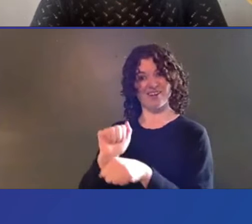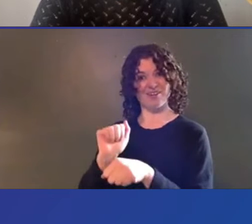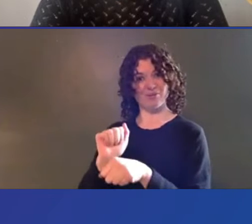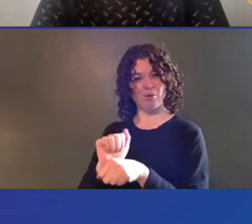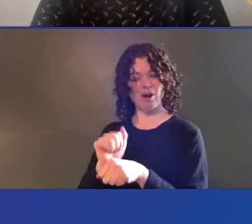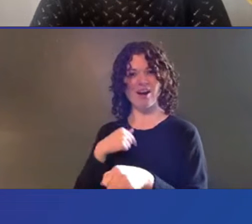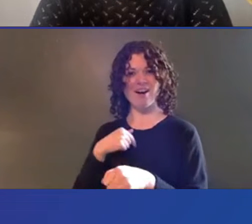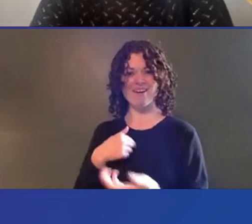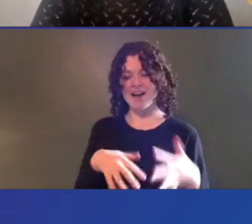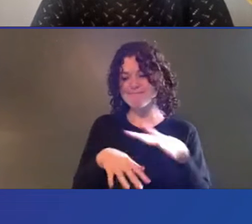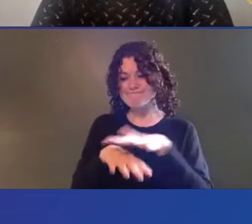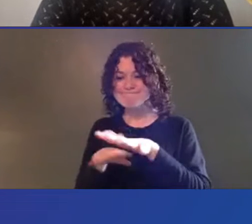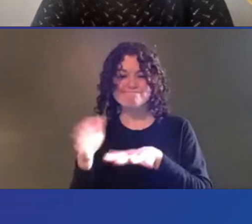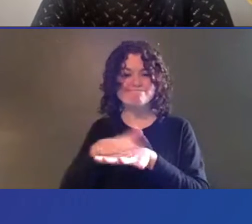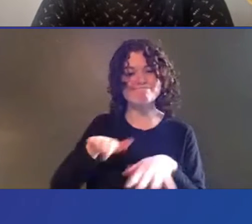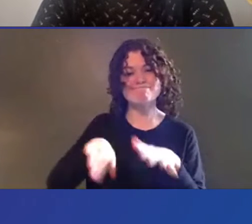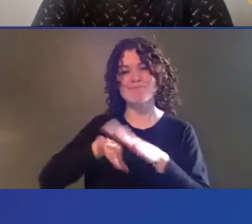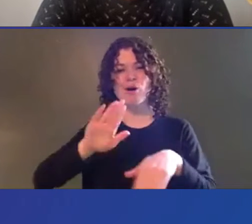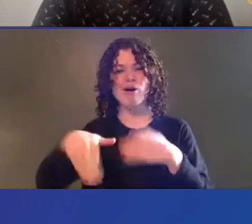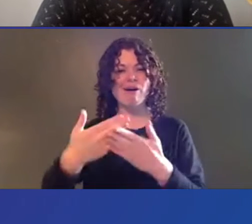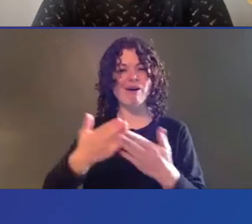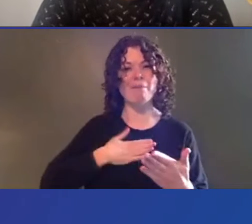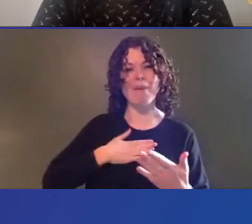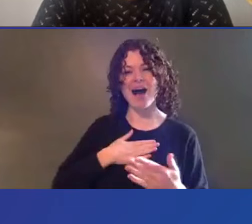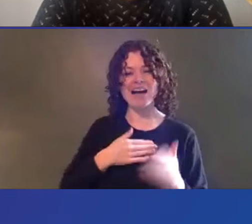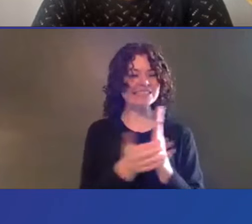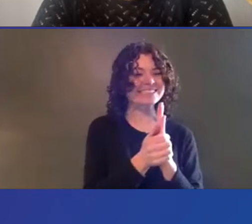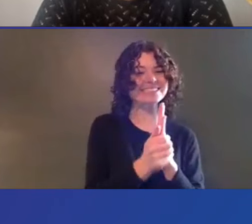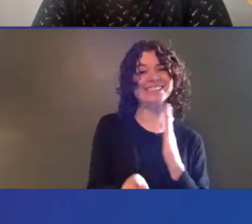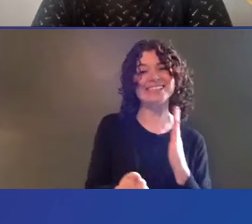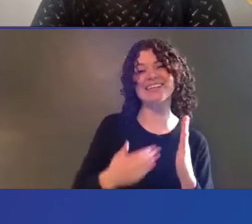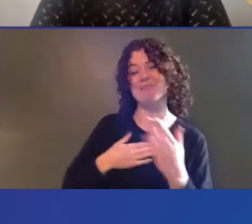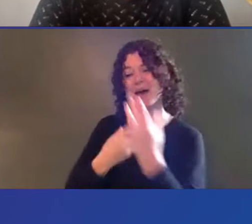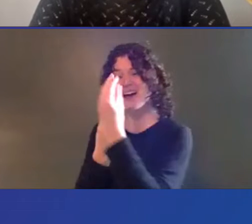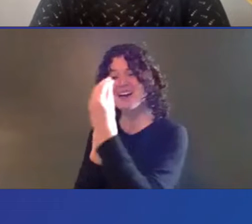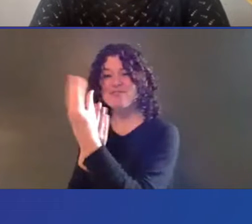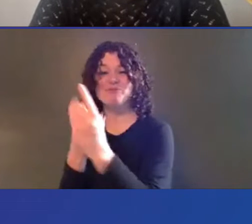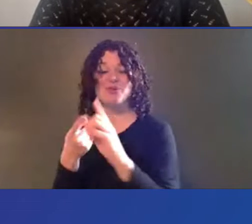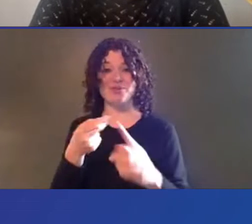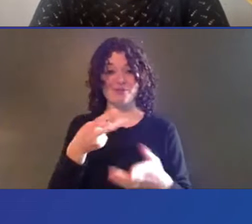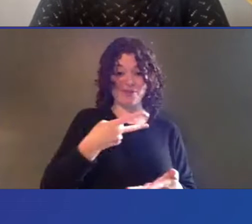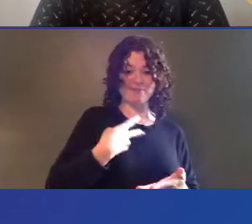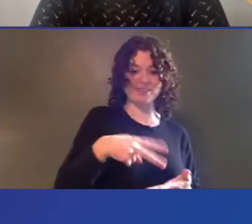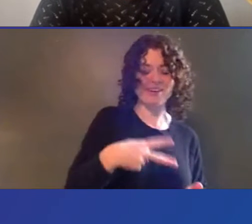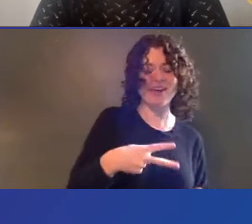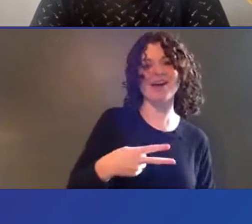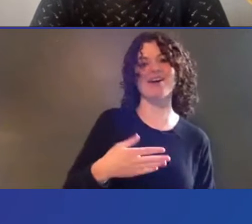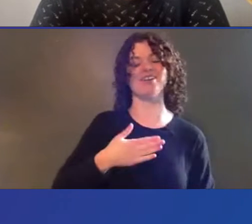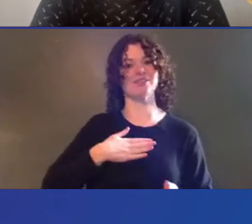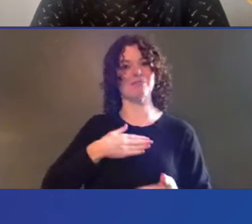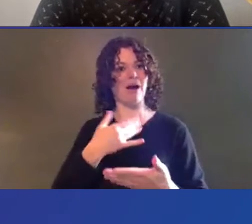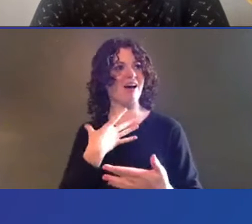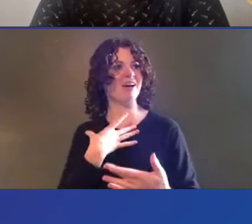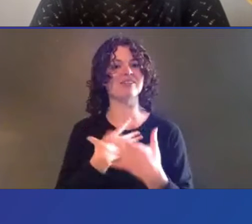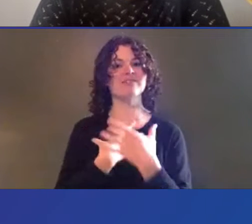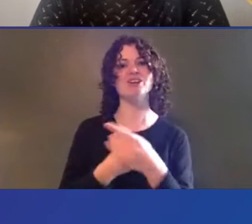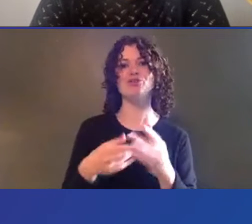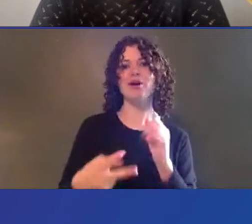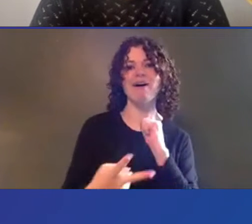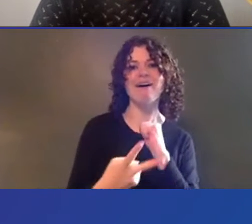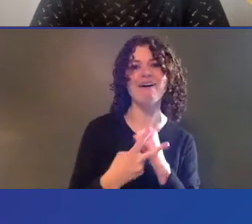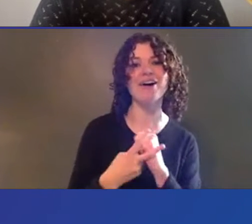like information together, all these like skills that I got from the dance world, from my interest in archiving, from my interest